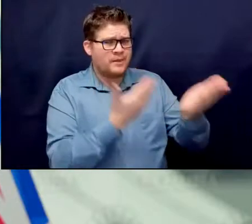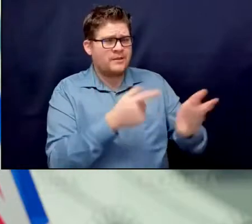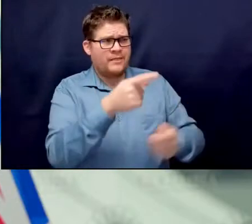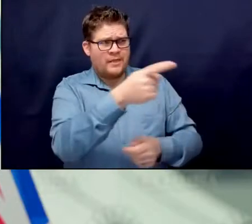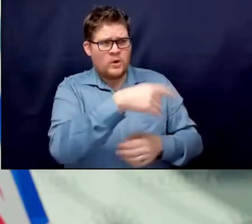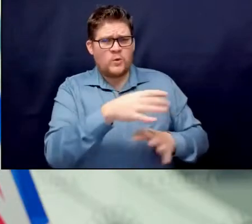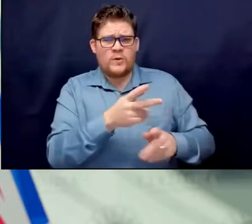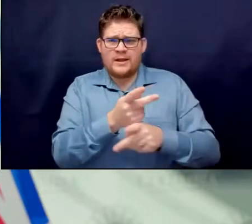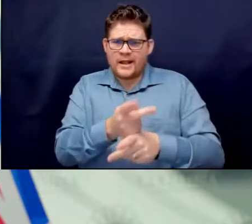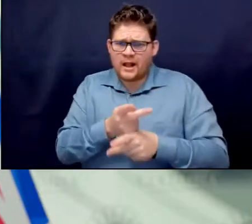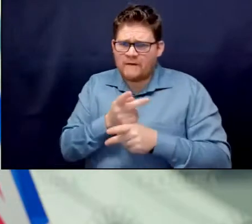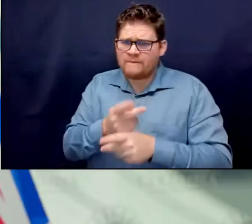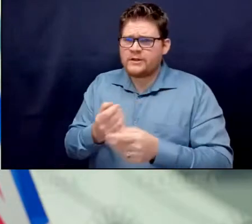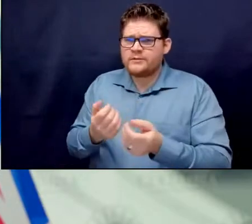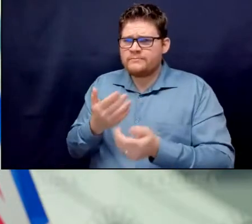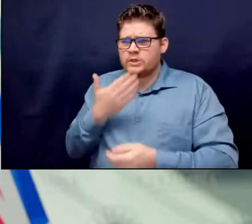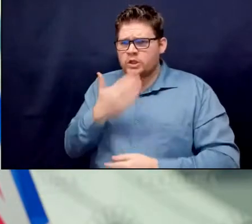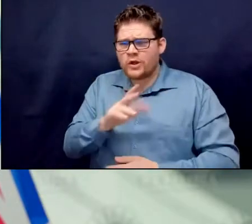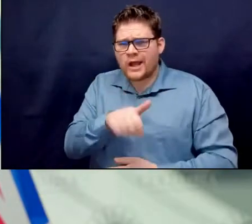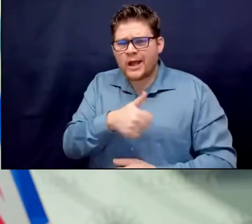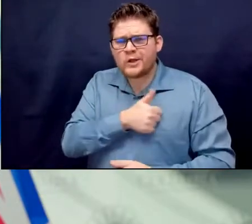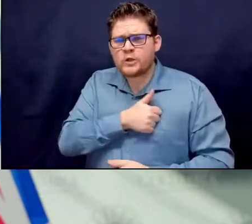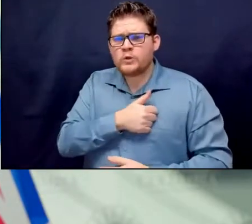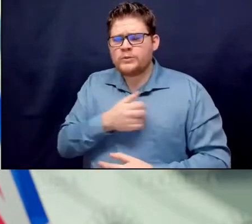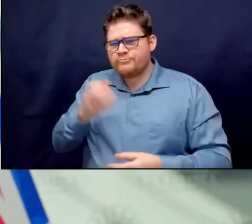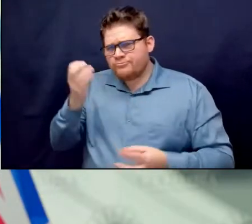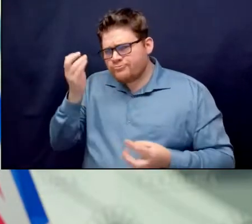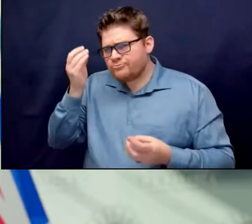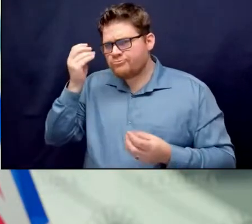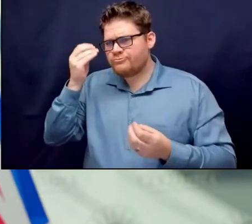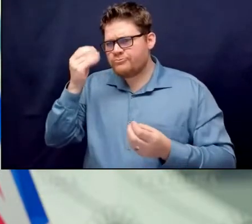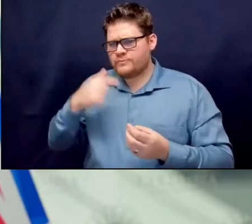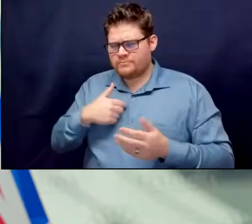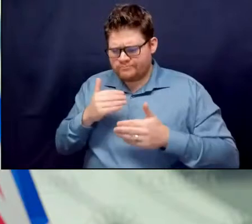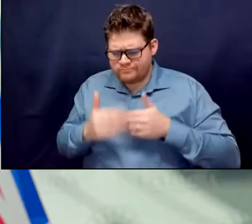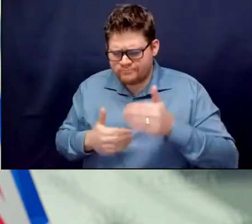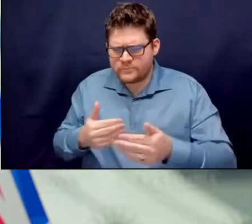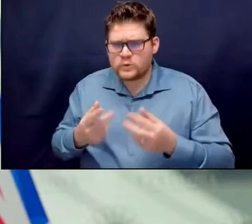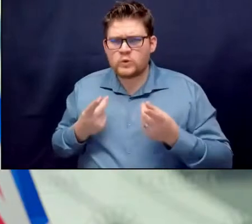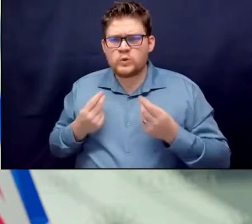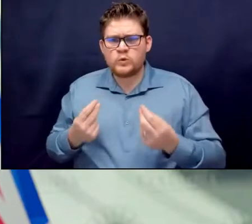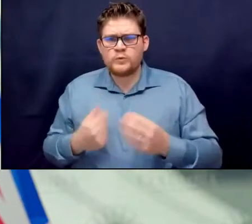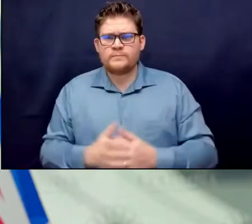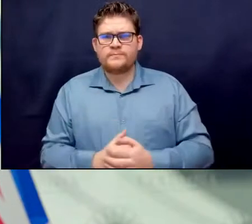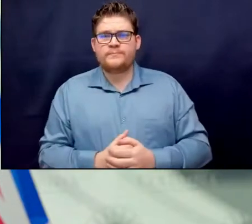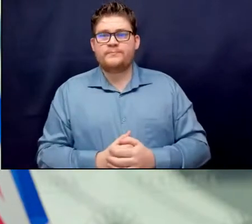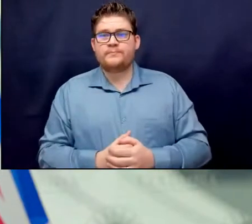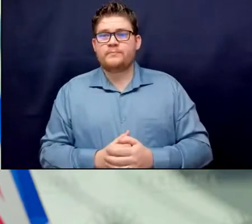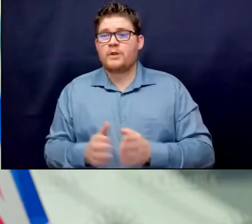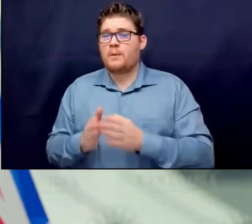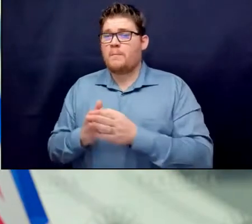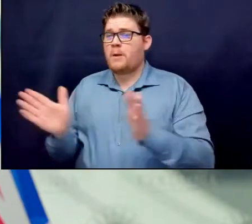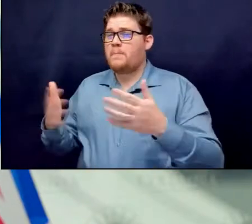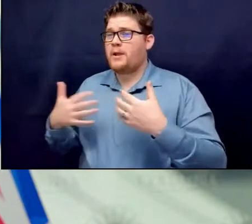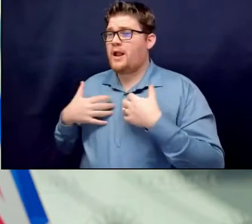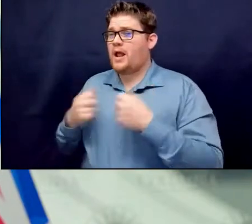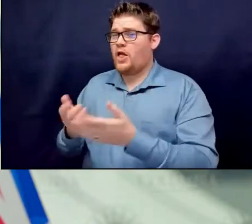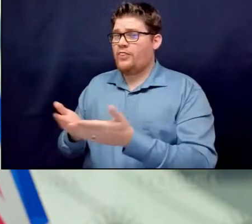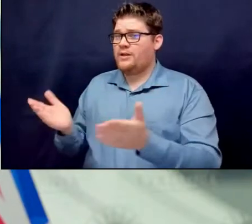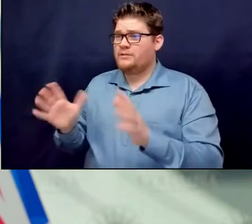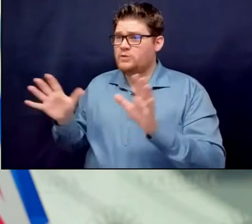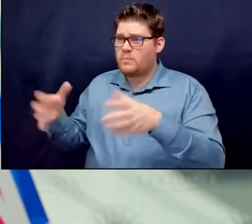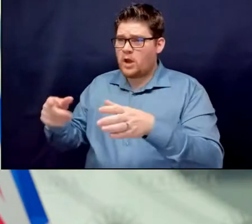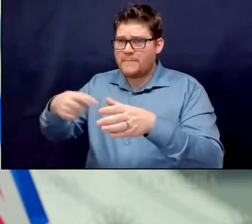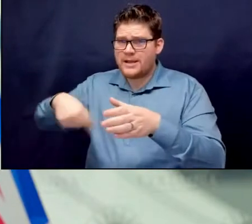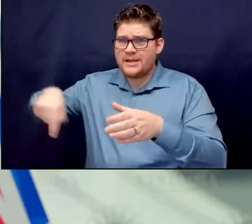reviewed? They're reviewed every single day by public health, discussed every single day by public health, and have been for months and months and months, whether it's